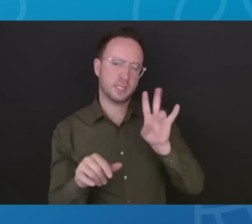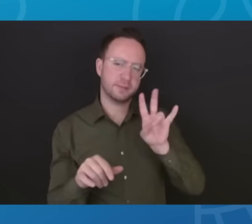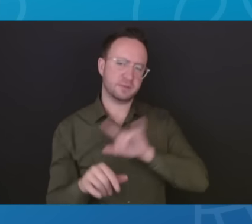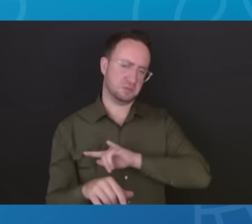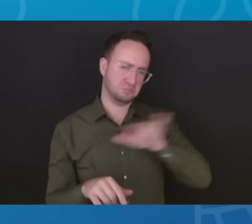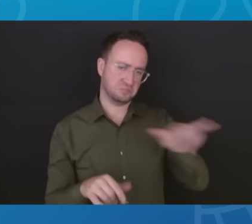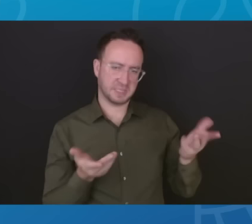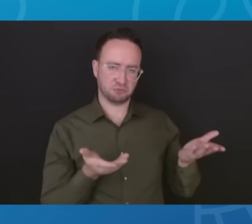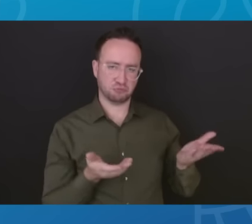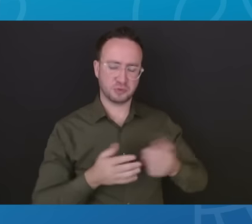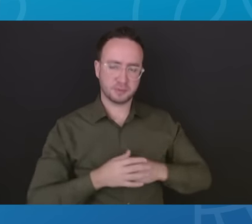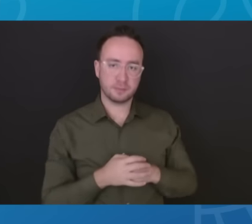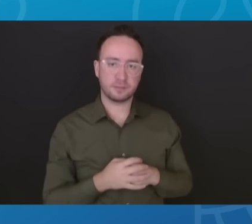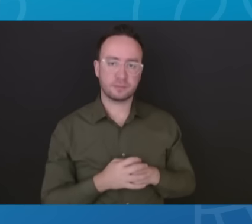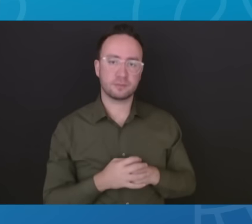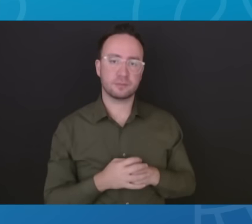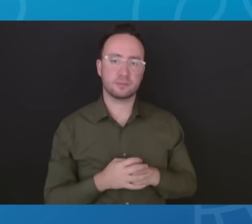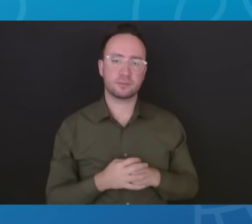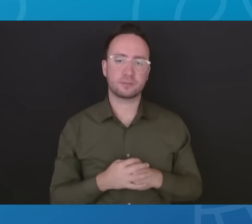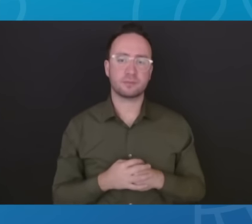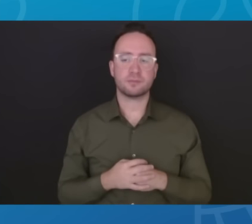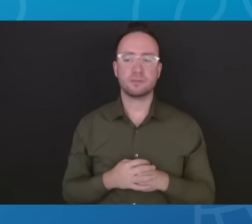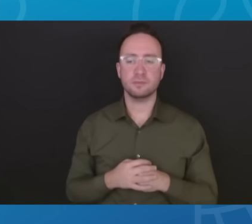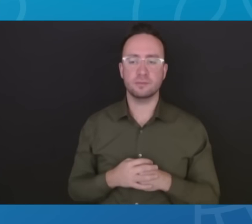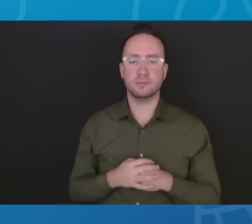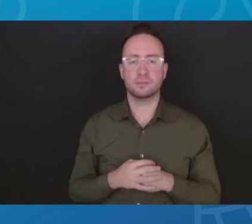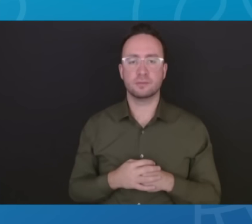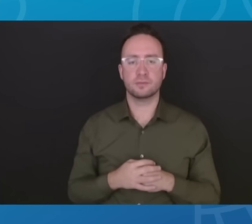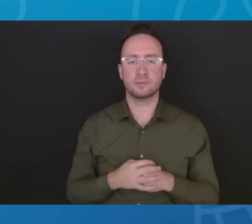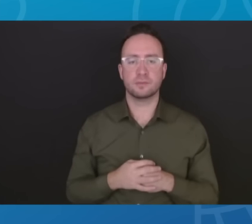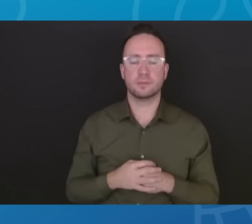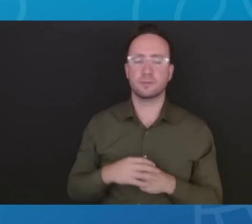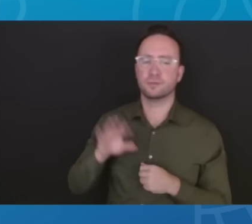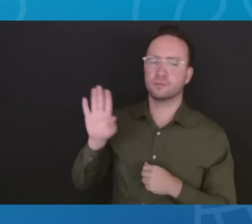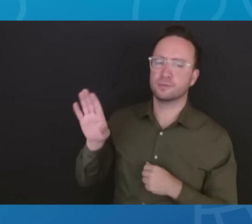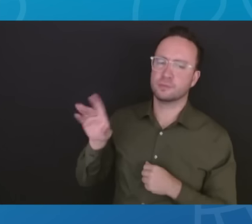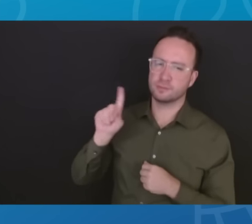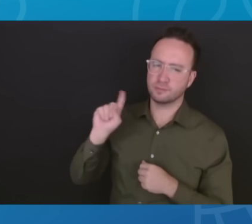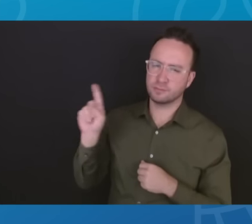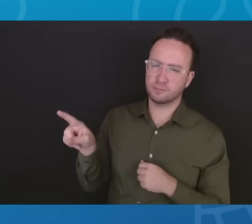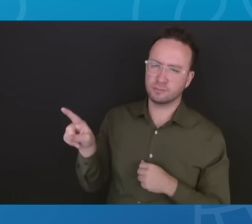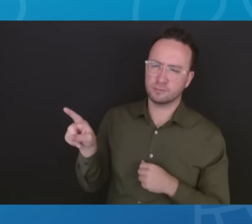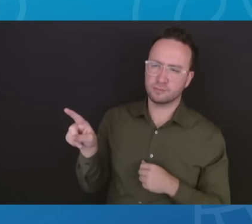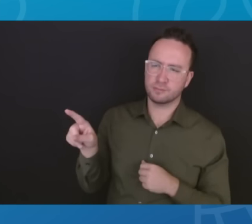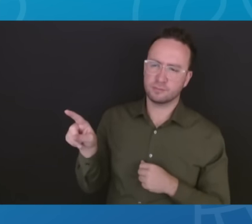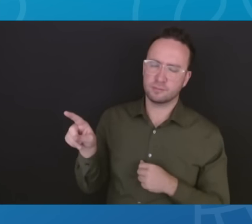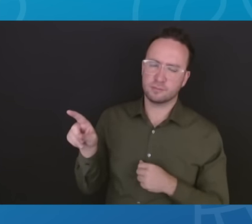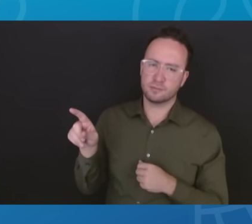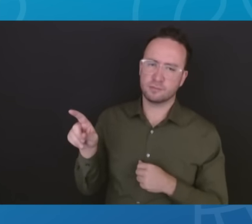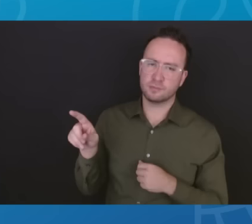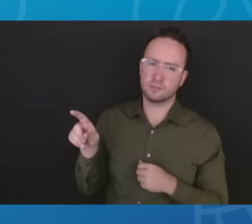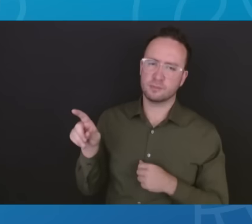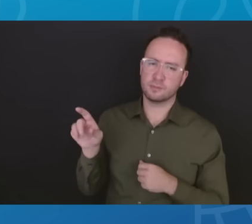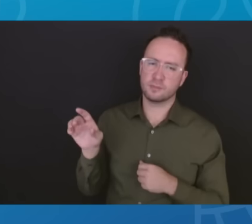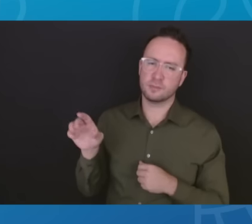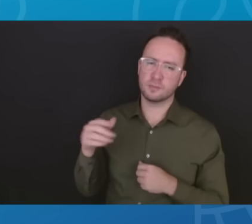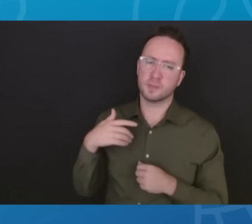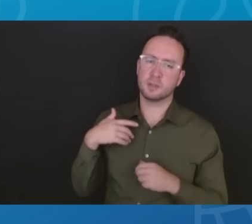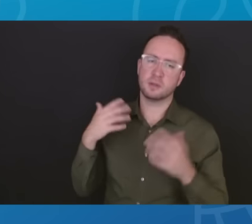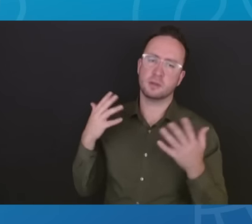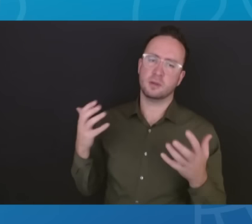day. I wanted to ask you on something that you said in your opening statement, this